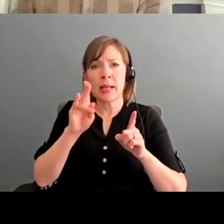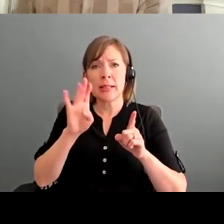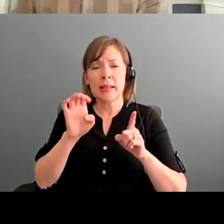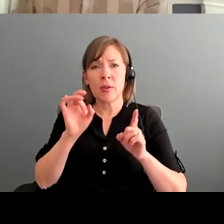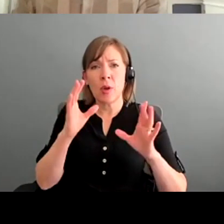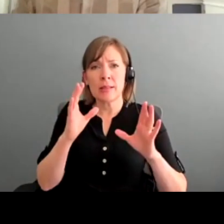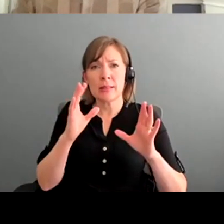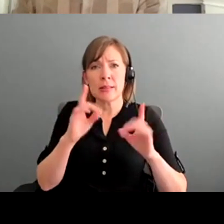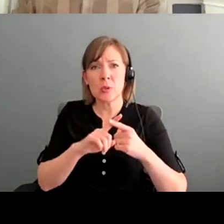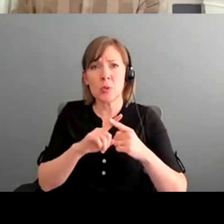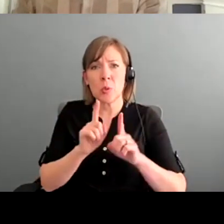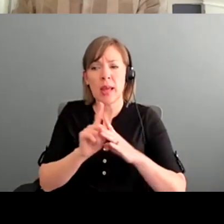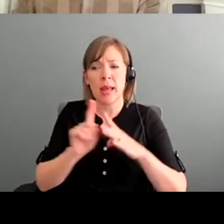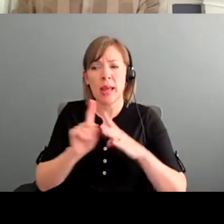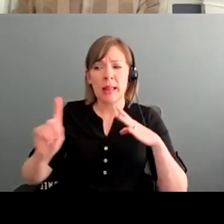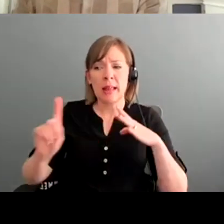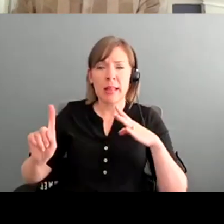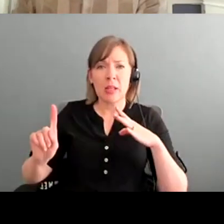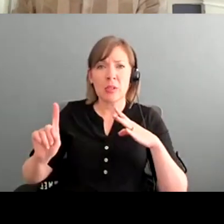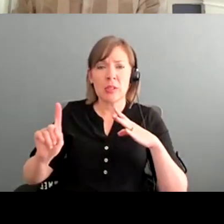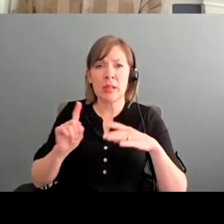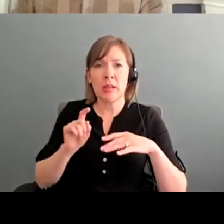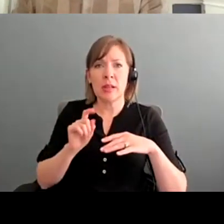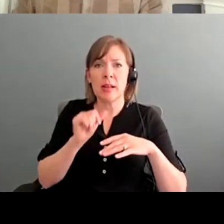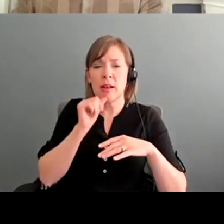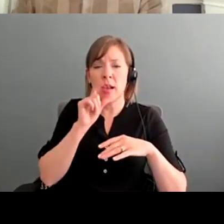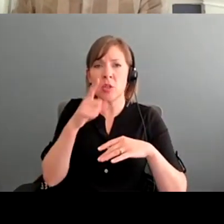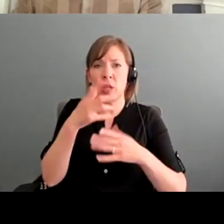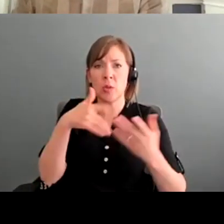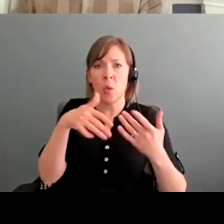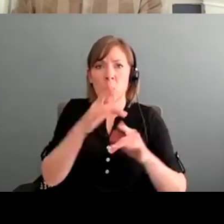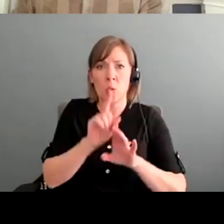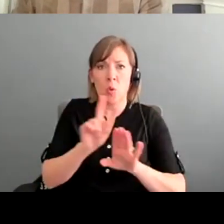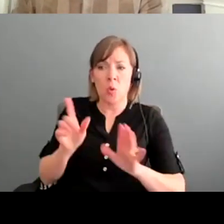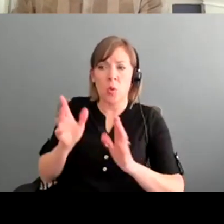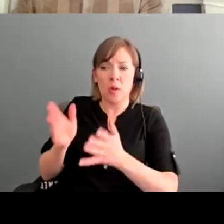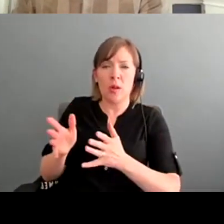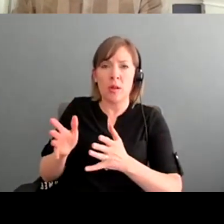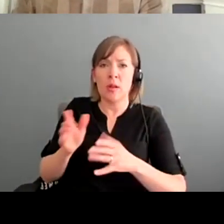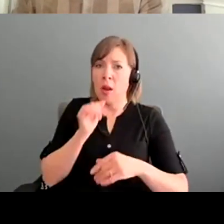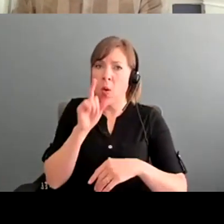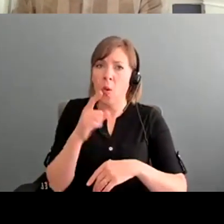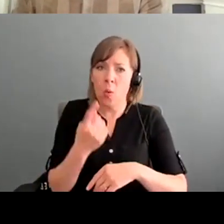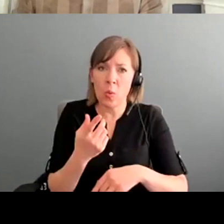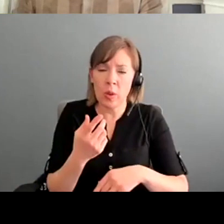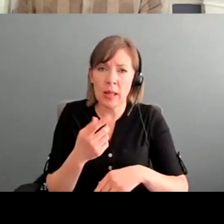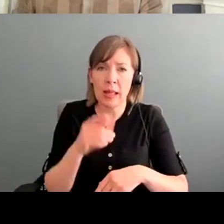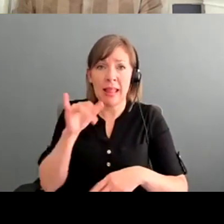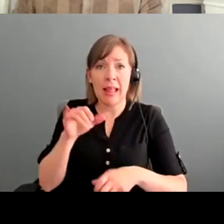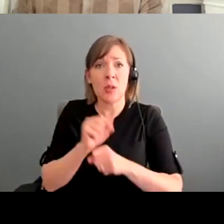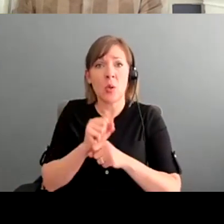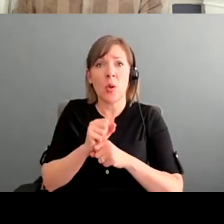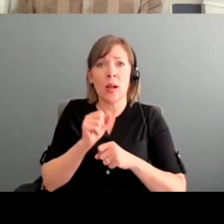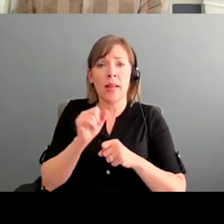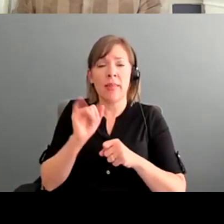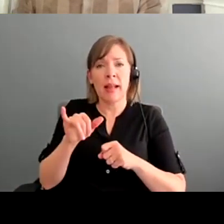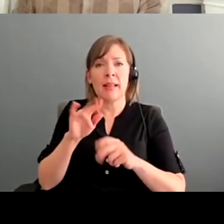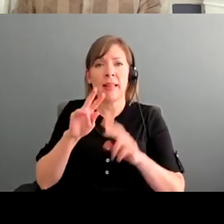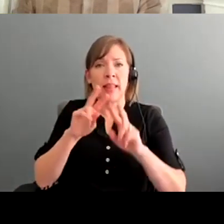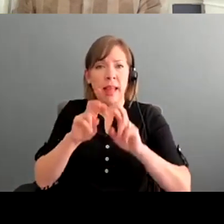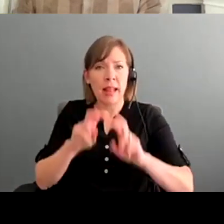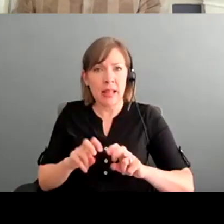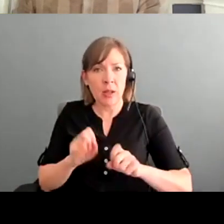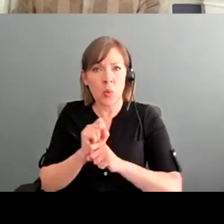to a subjective alienation, not merely a social alienation. And that's the work of, that's the analytic work, that's